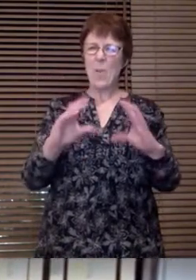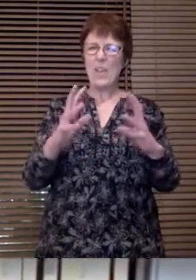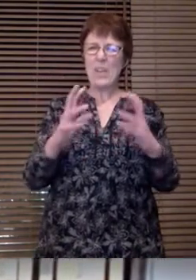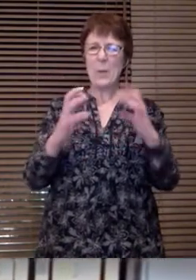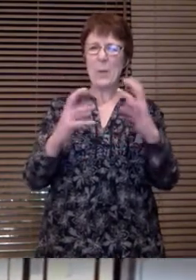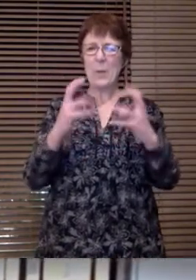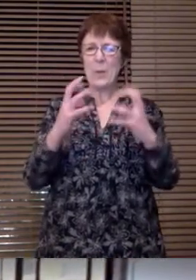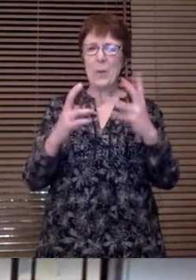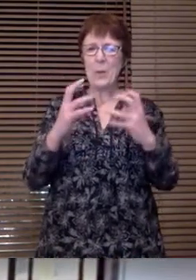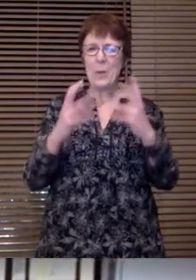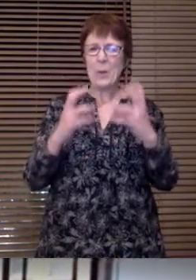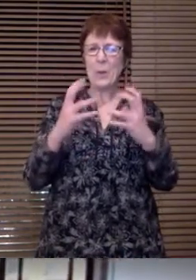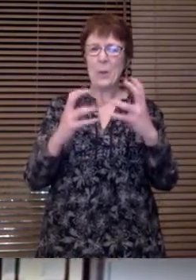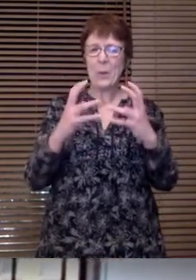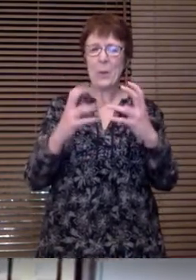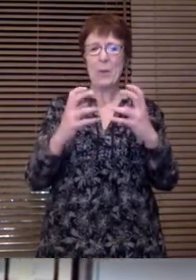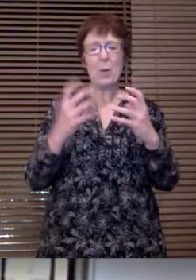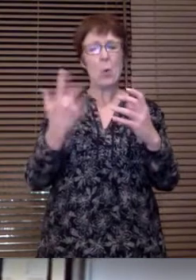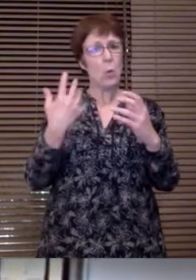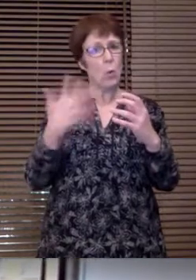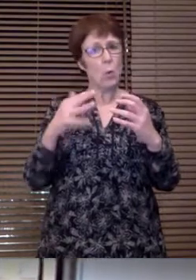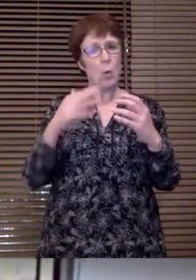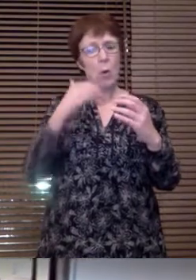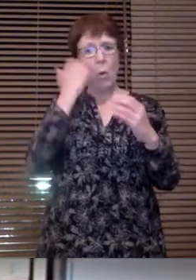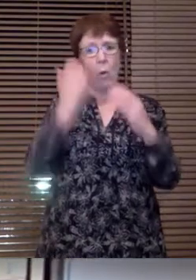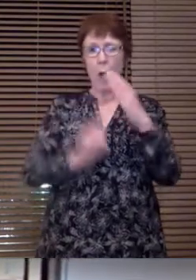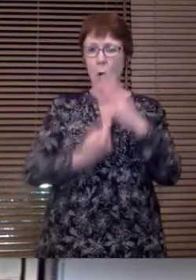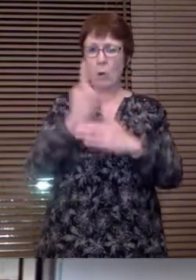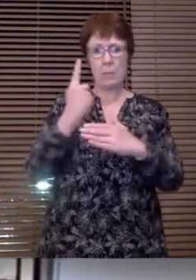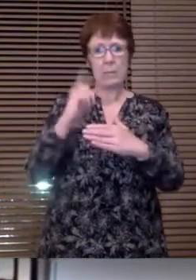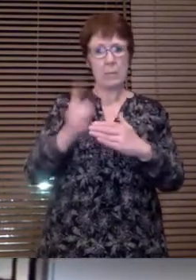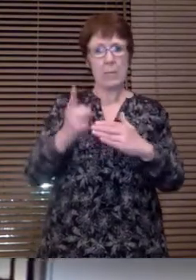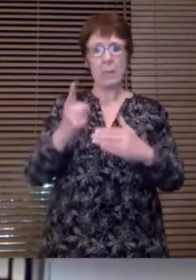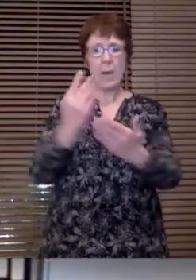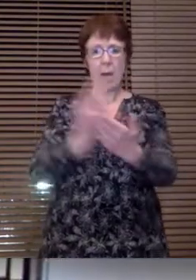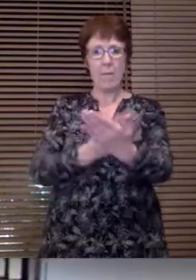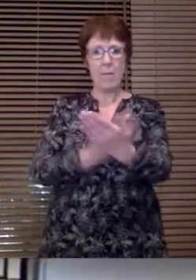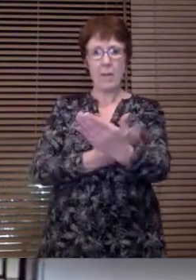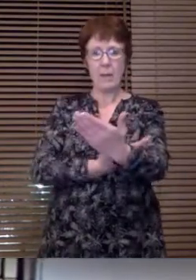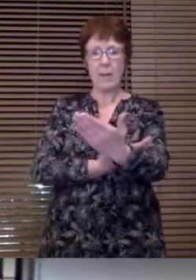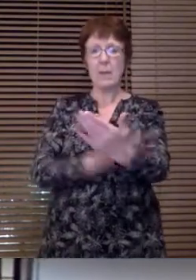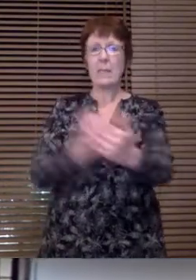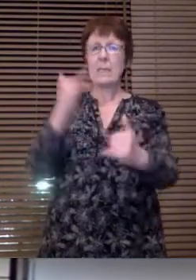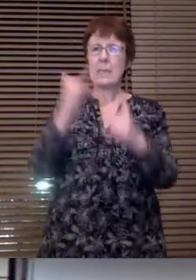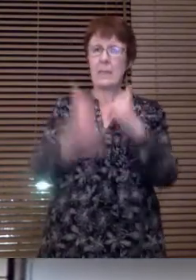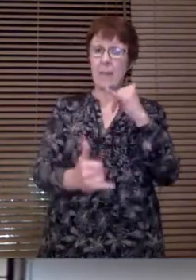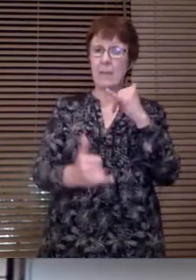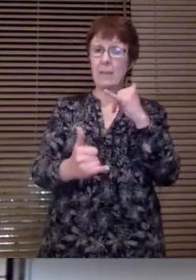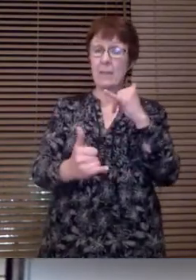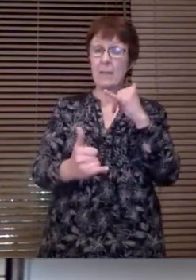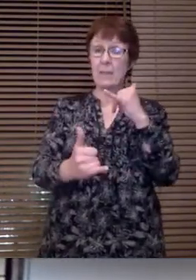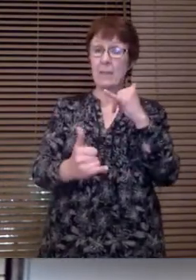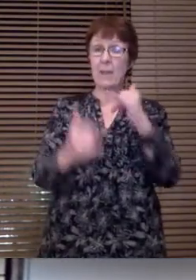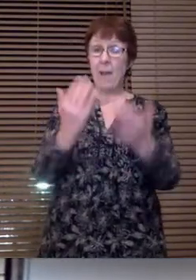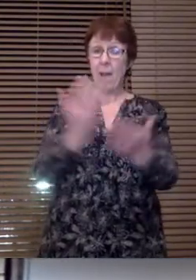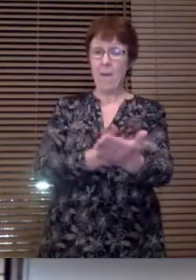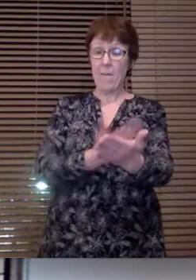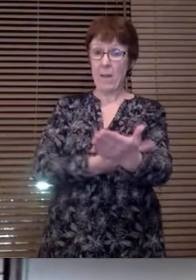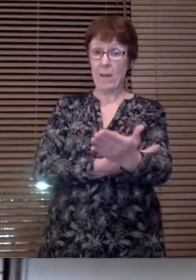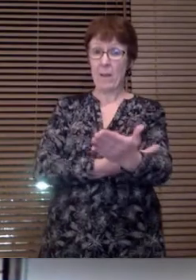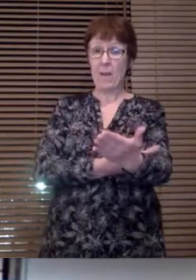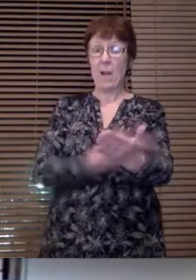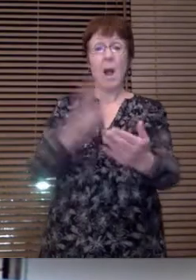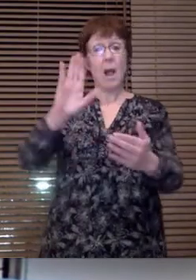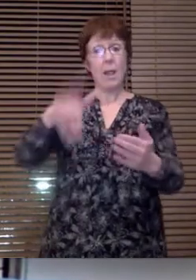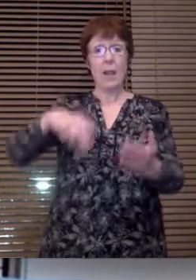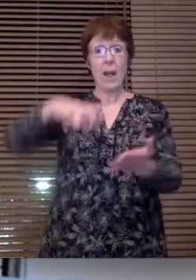simple exercise, but effective. Okay, second to last, plank rotates. Like we say, if you need to go on your knees, that's absolutely fine.